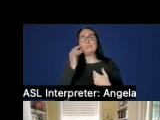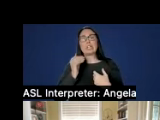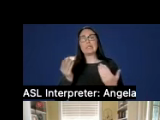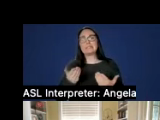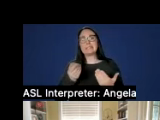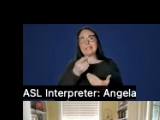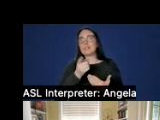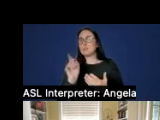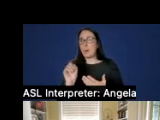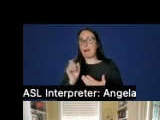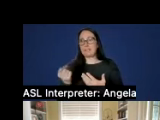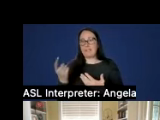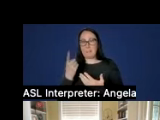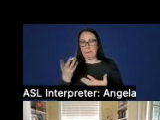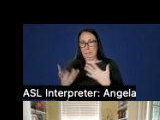at.